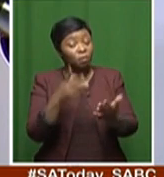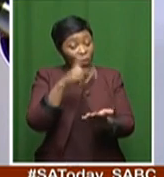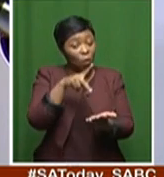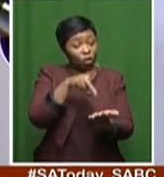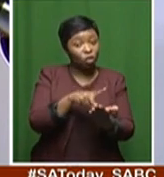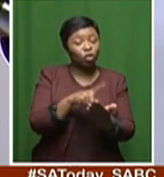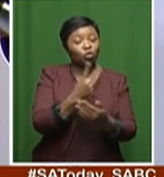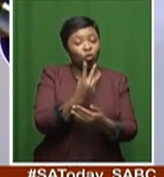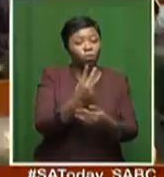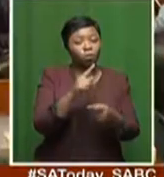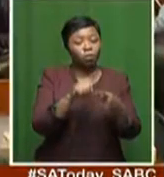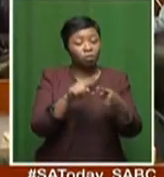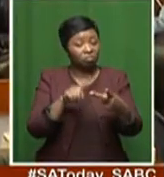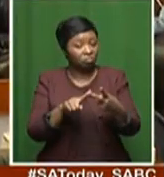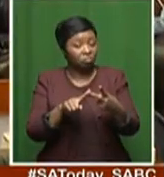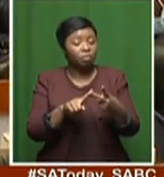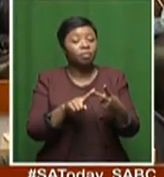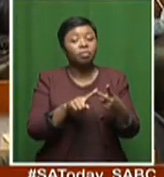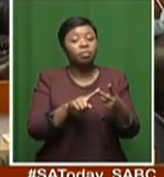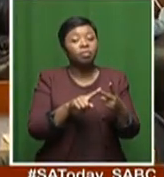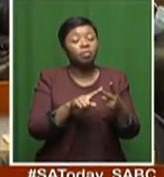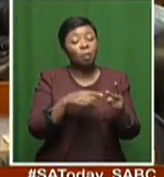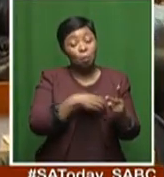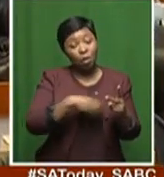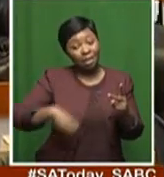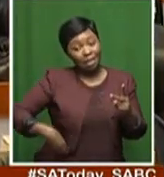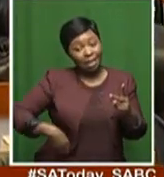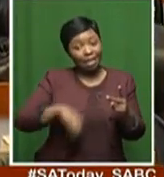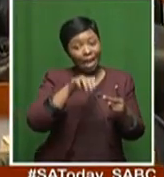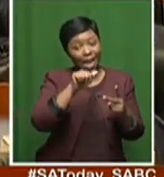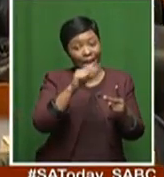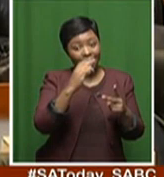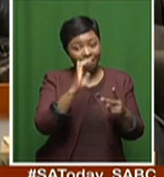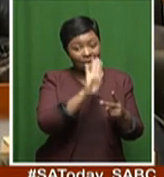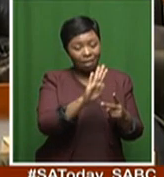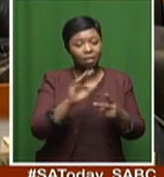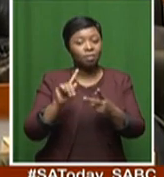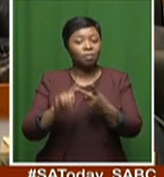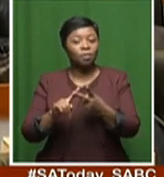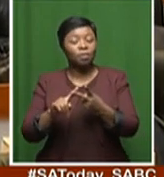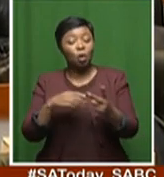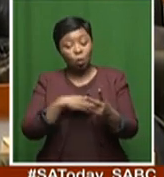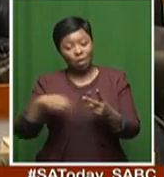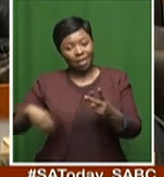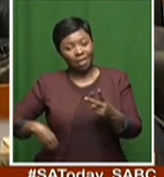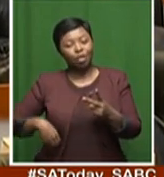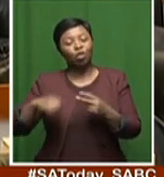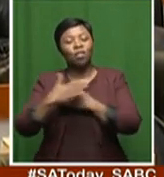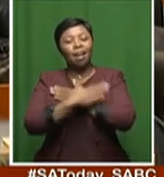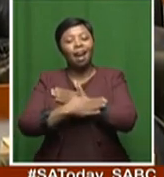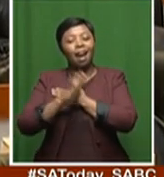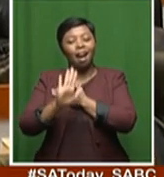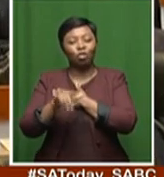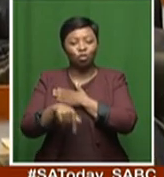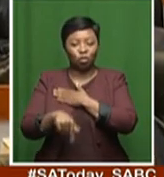and as president of the ANC. But I think it's important, and